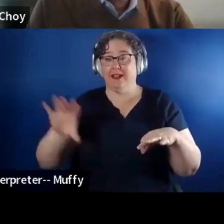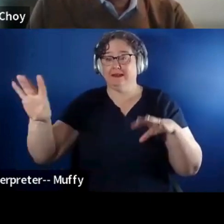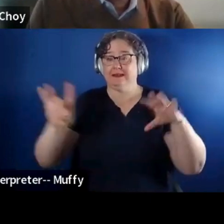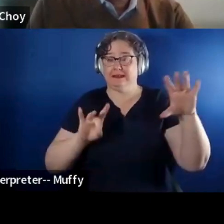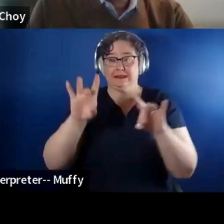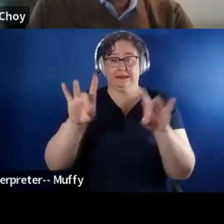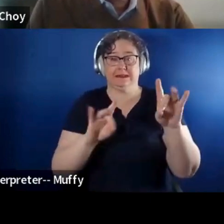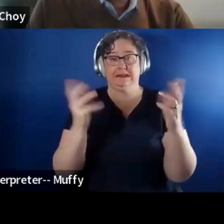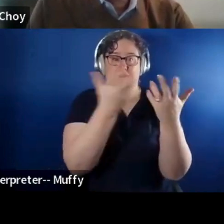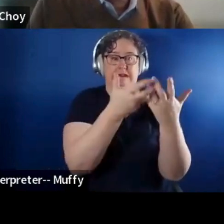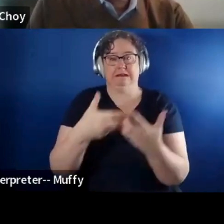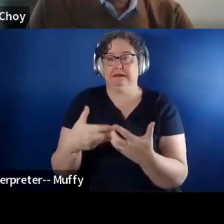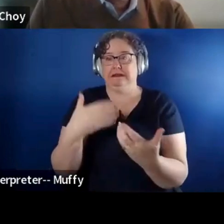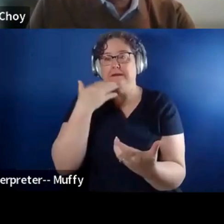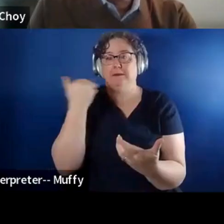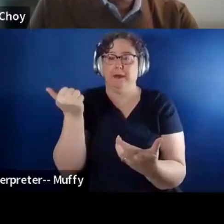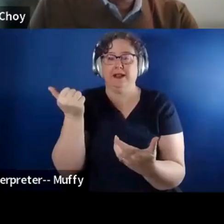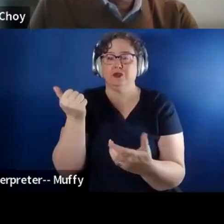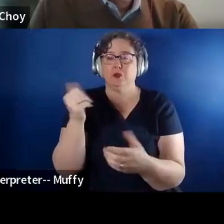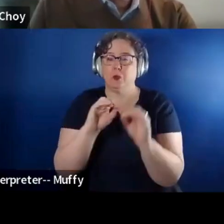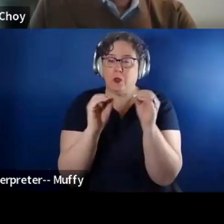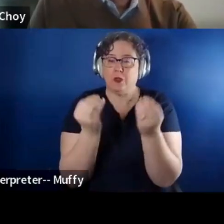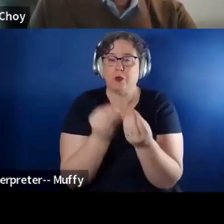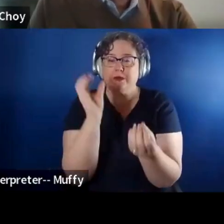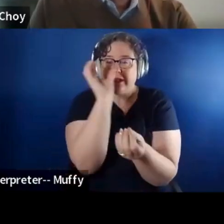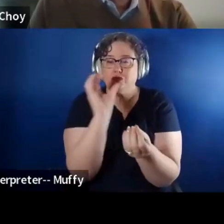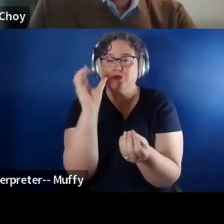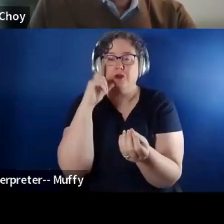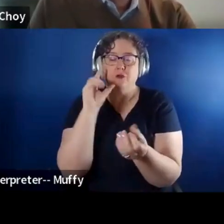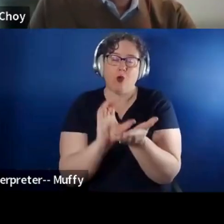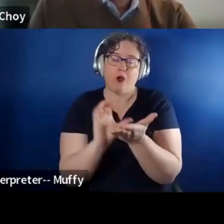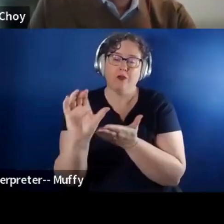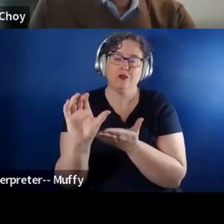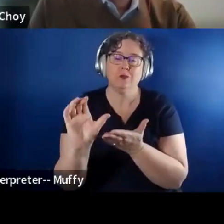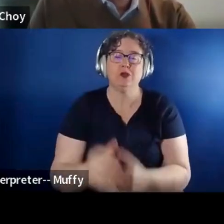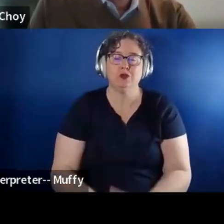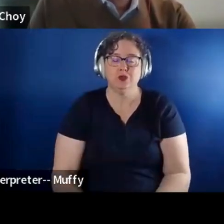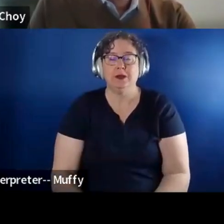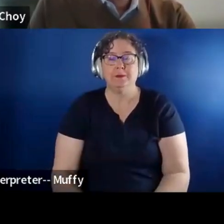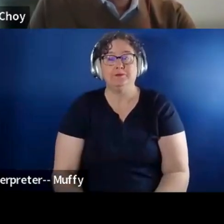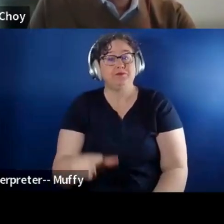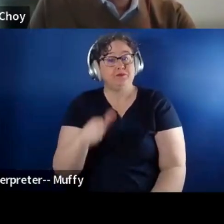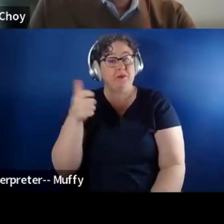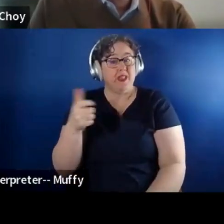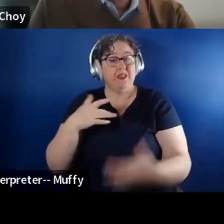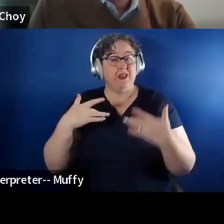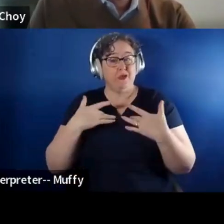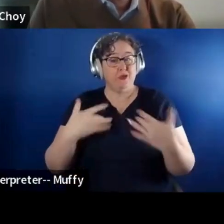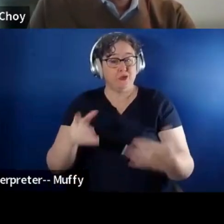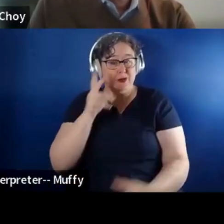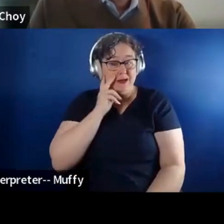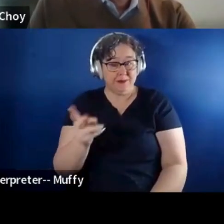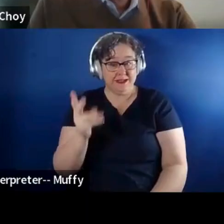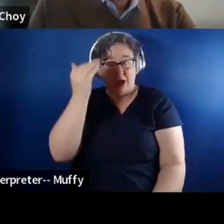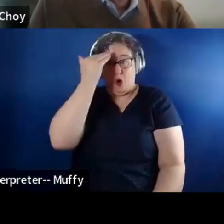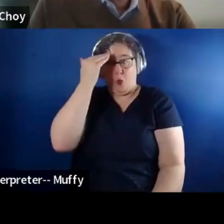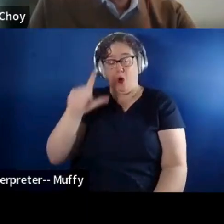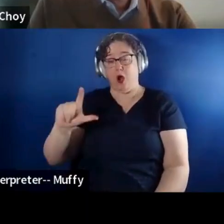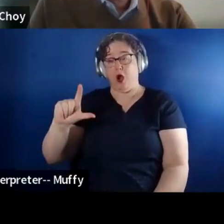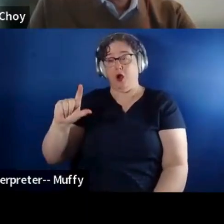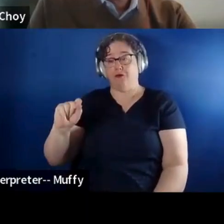that align best with what the organization is looking for in their sponsorship. And the mm. other trend I'm seeing is this awareness of logo